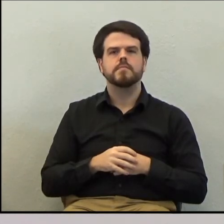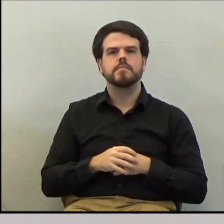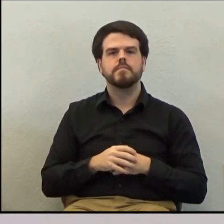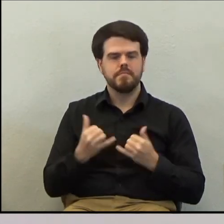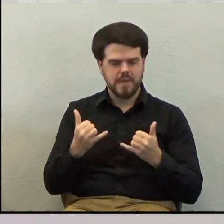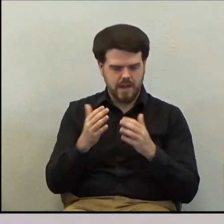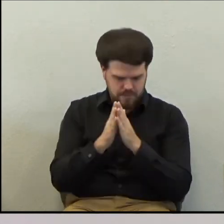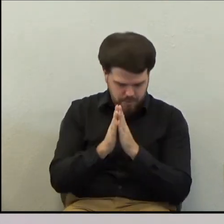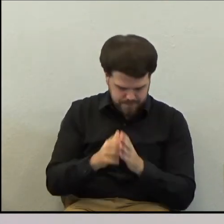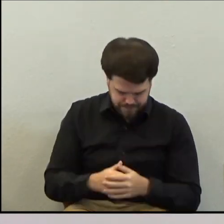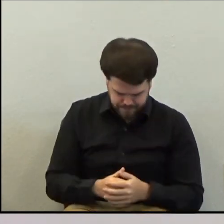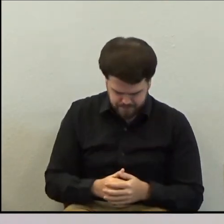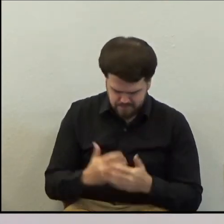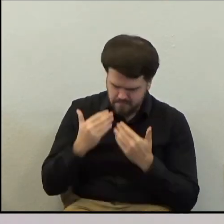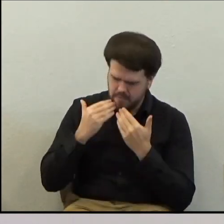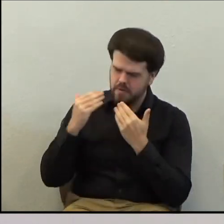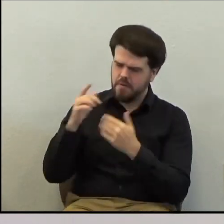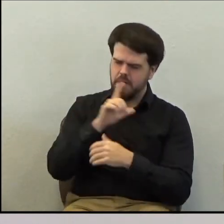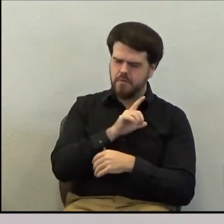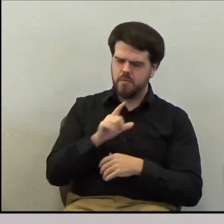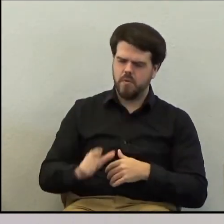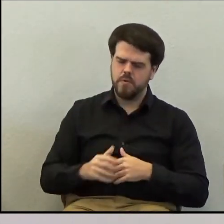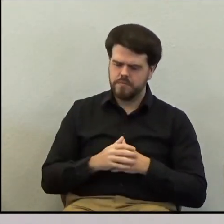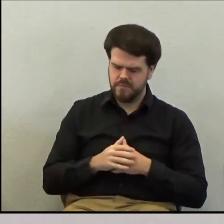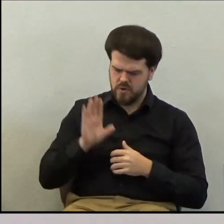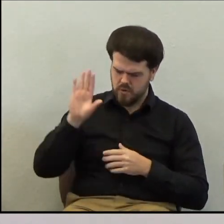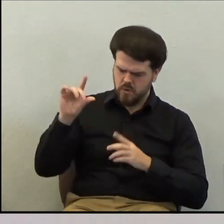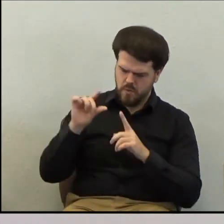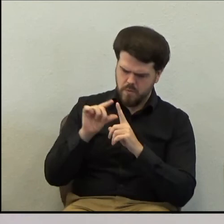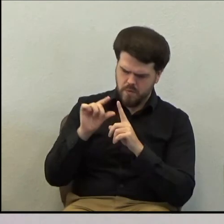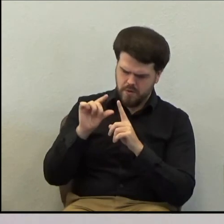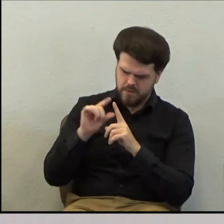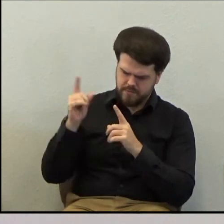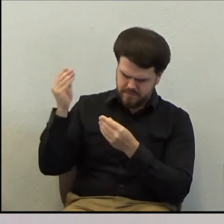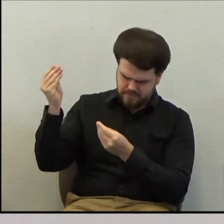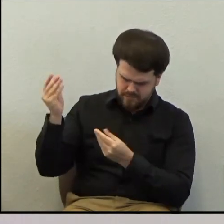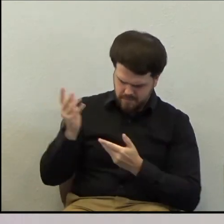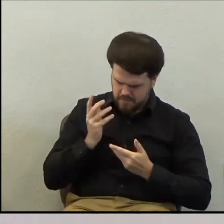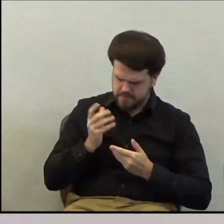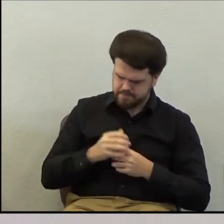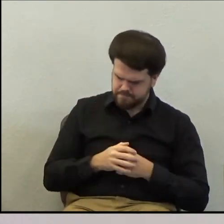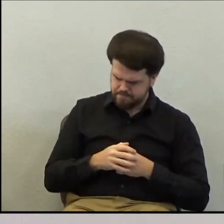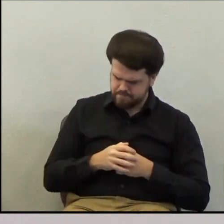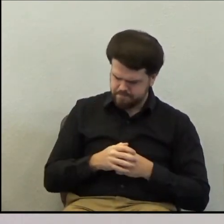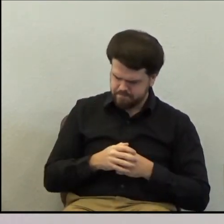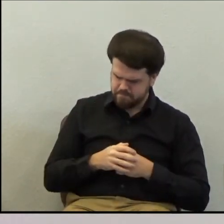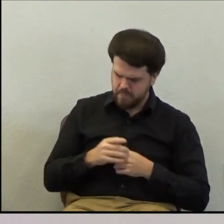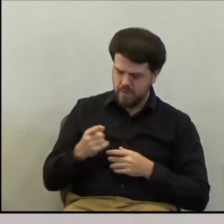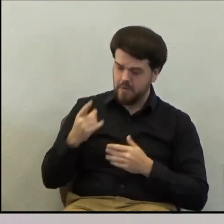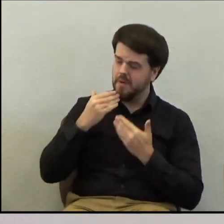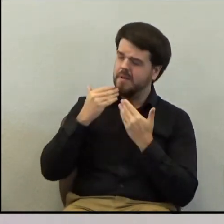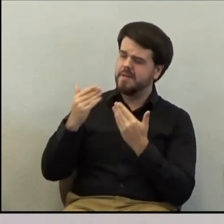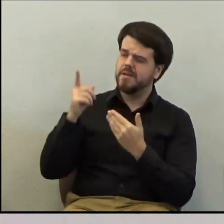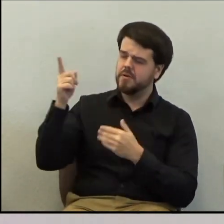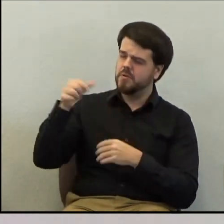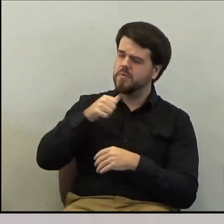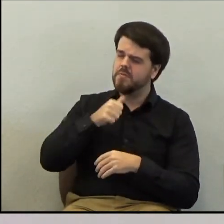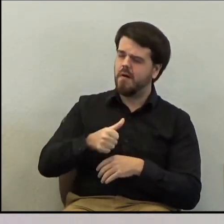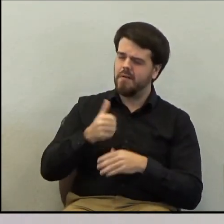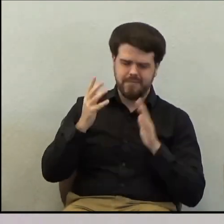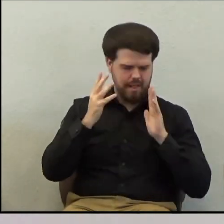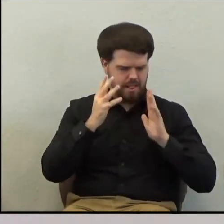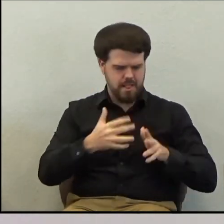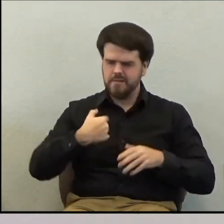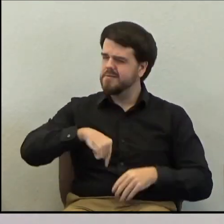Let's pray. Thank you, Lord, for your word to us. We thank you that you have not left us alone in this life to